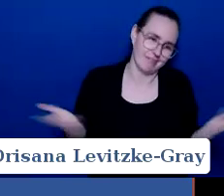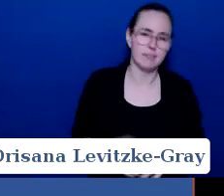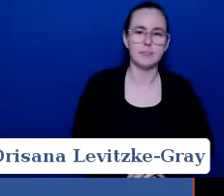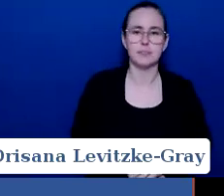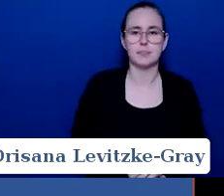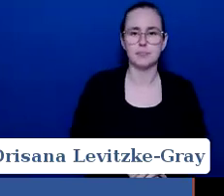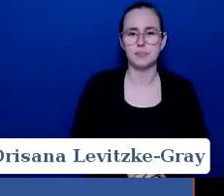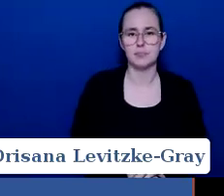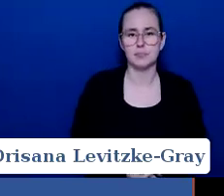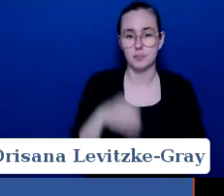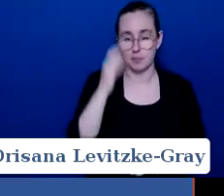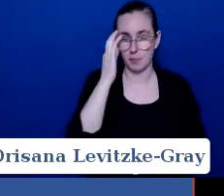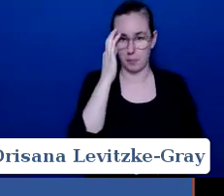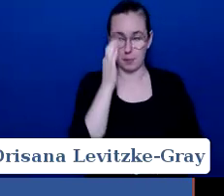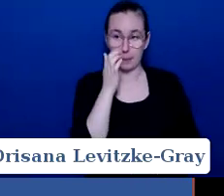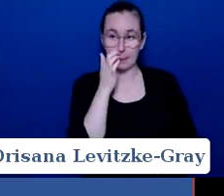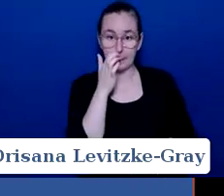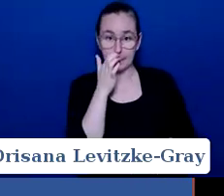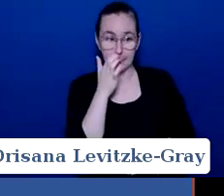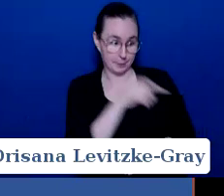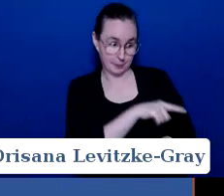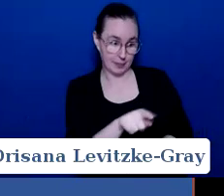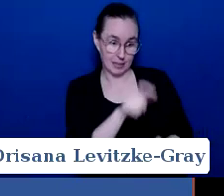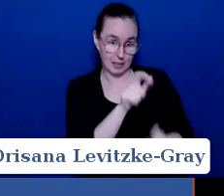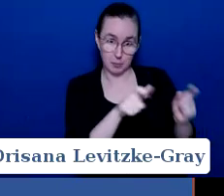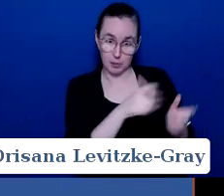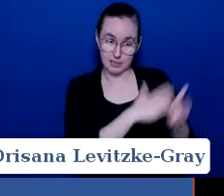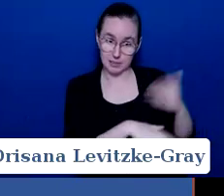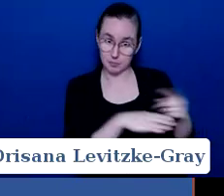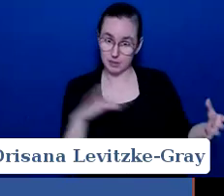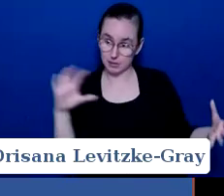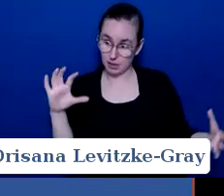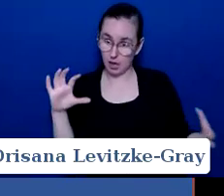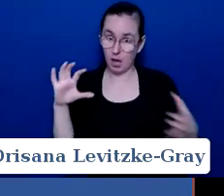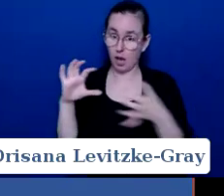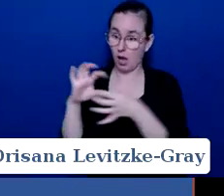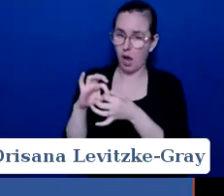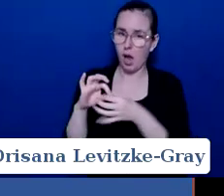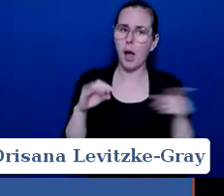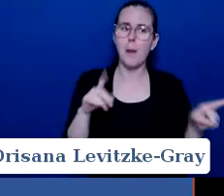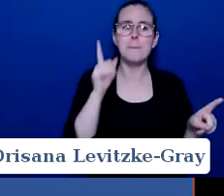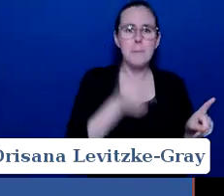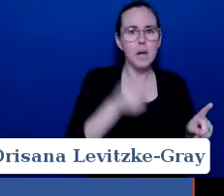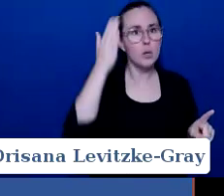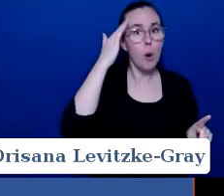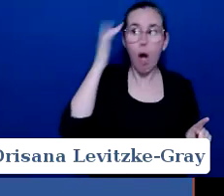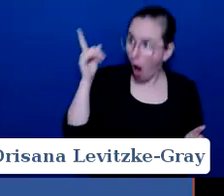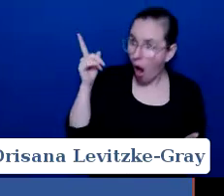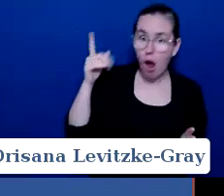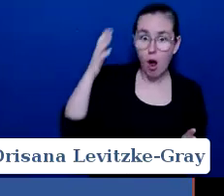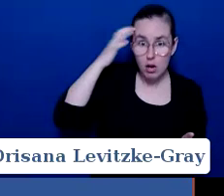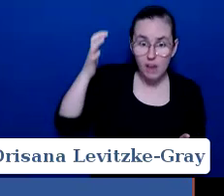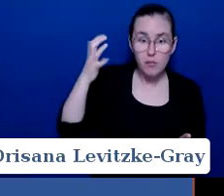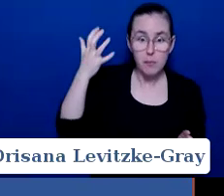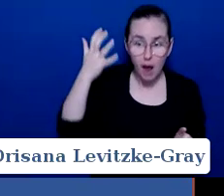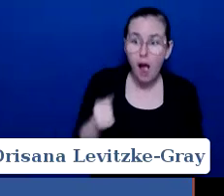to decide based on the benefits if it's worth to apply and go through the process. Then you need to manage to go through the